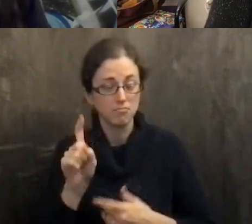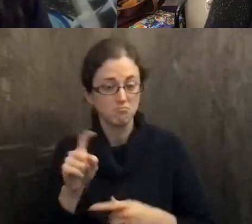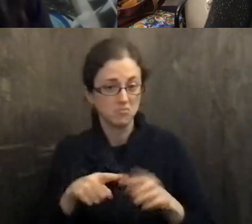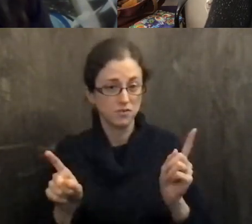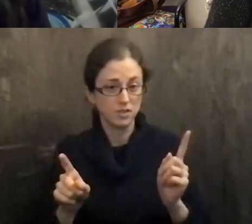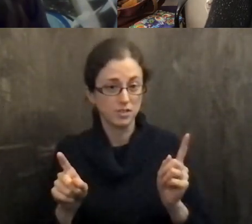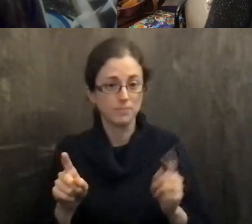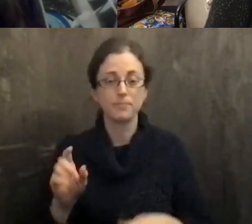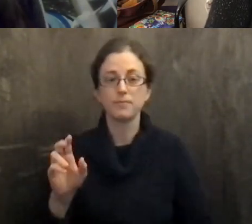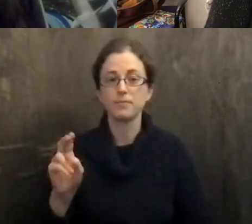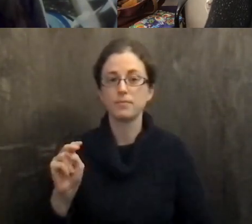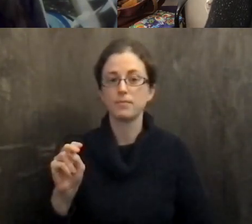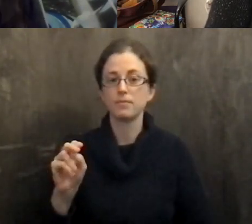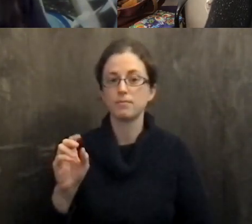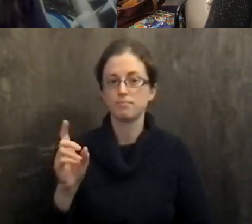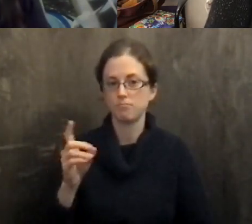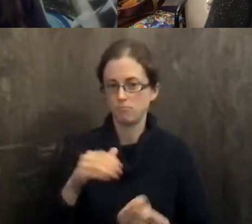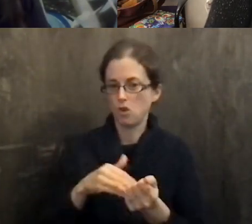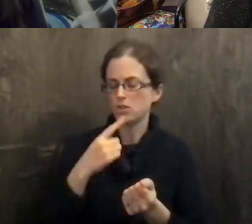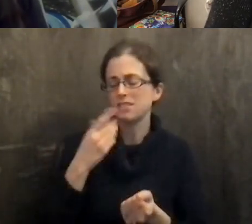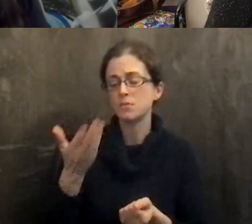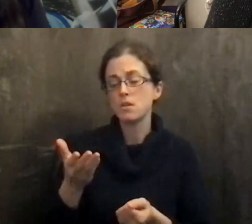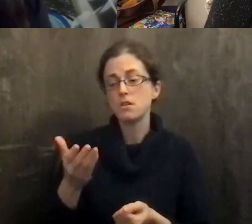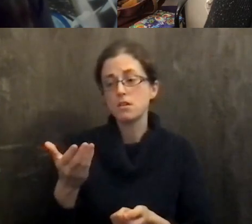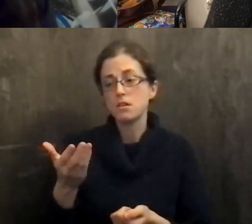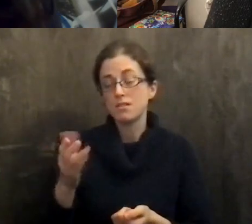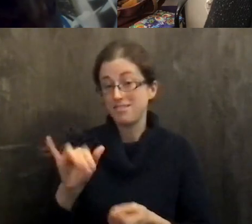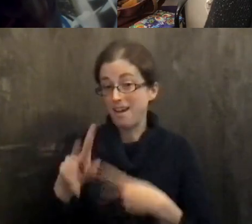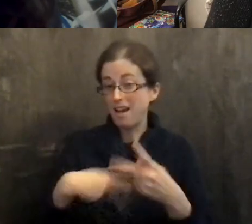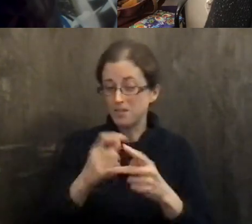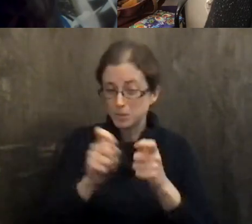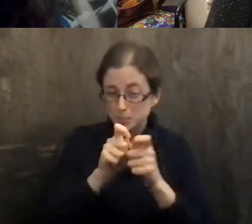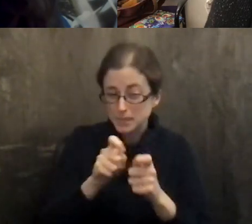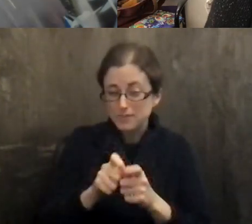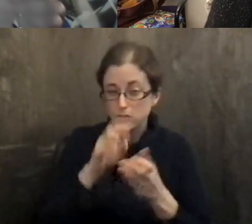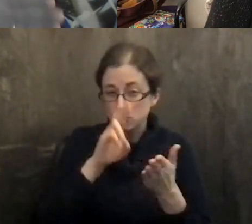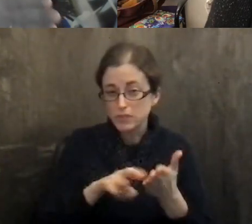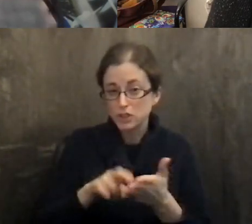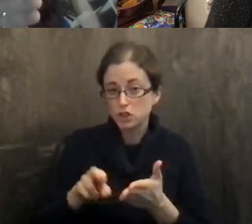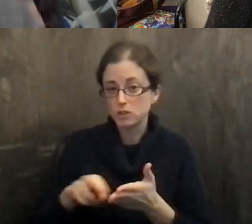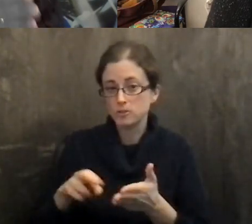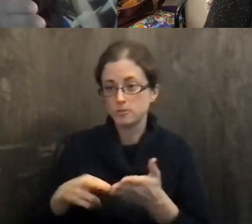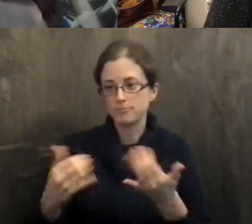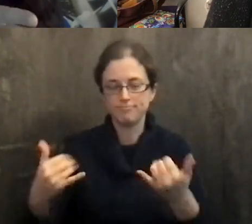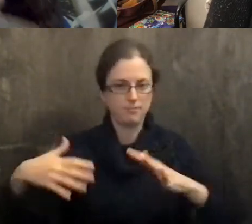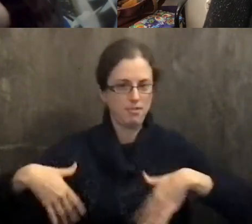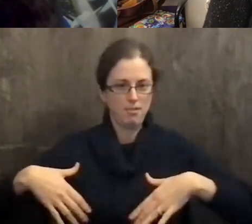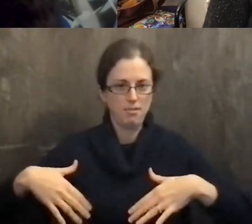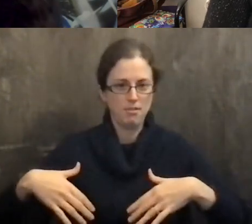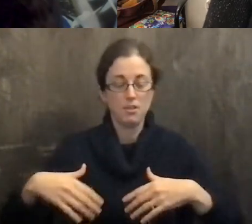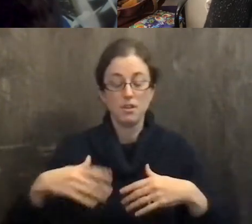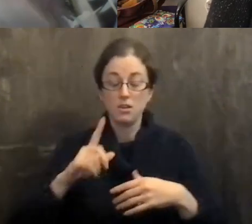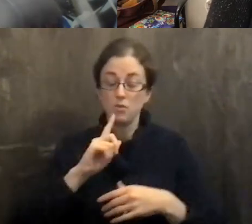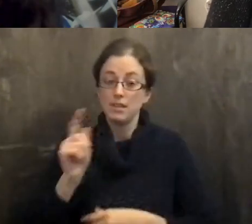of research hopefully will come. What it takes to do research is, first, the vaccine needs to be available. People